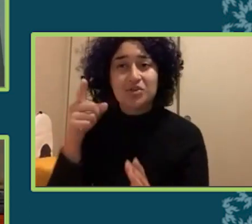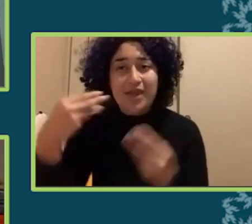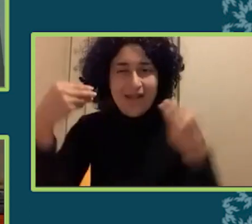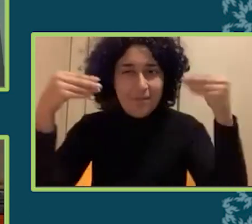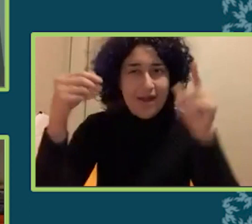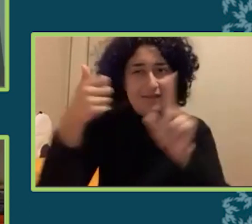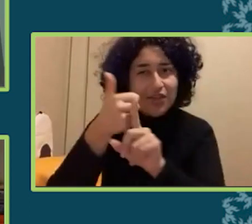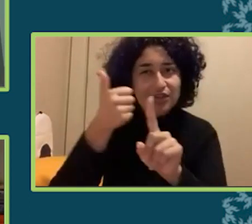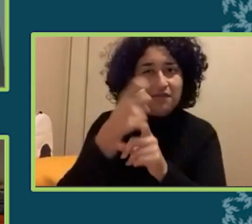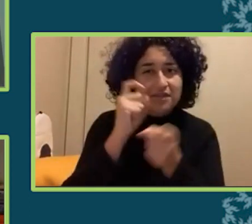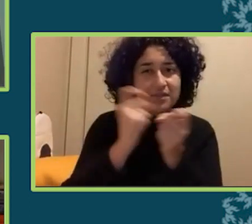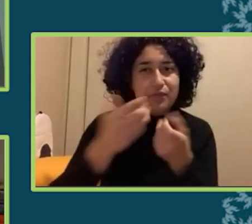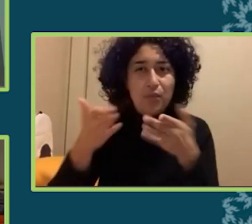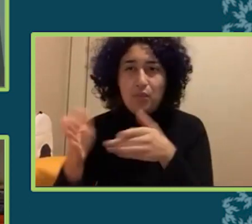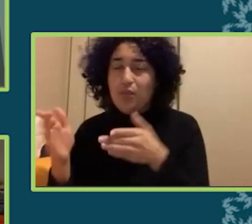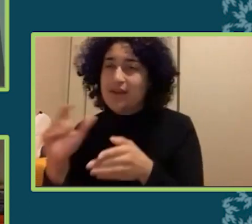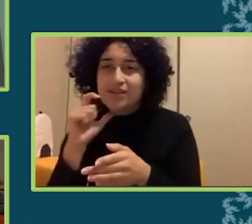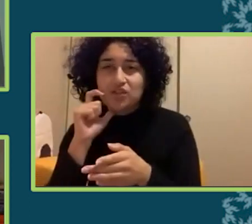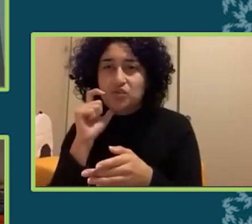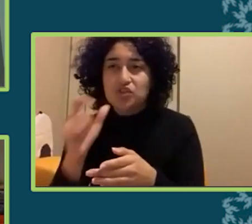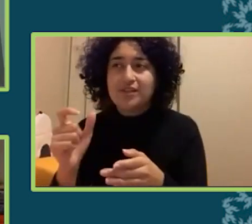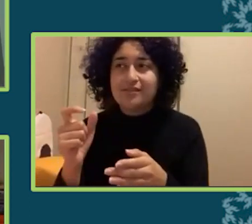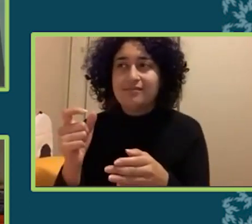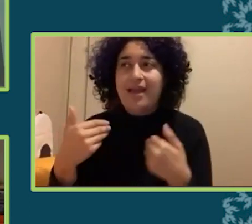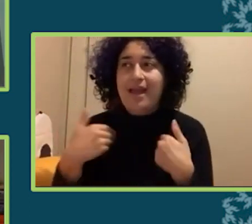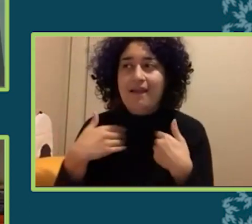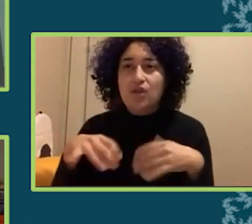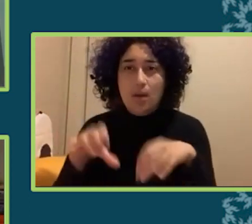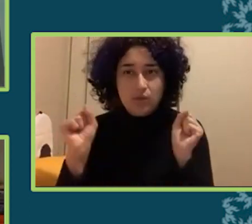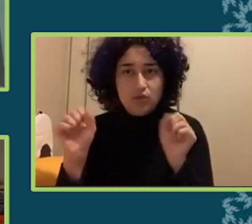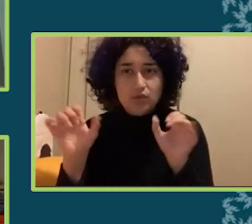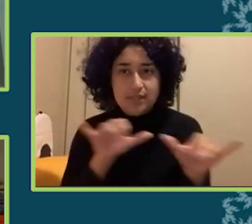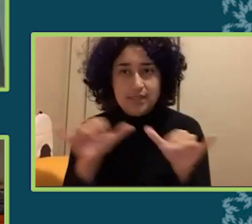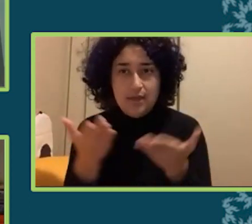certain ways that you don't deserve to exist here.